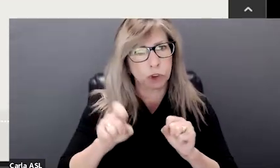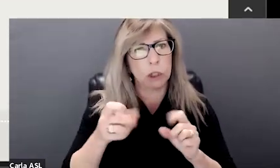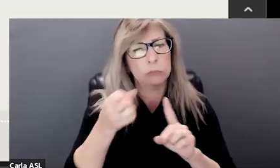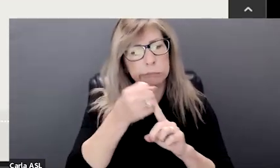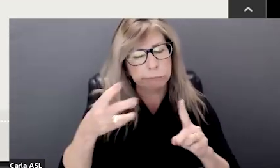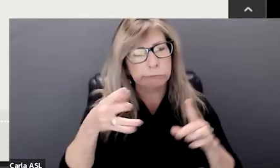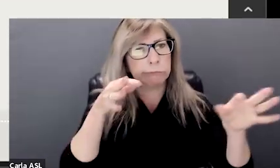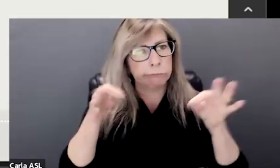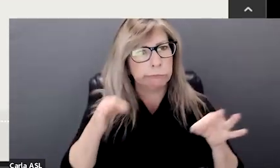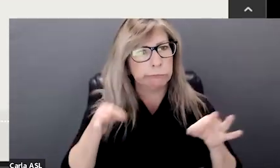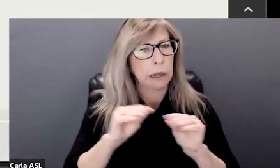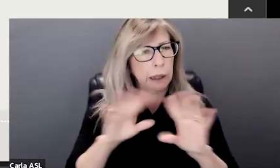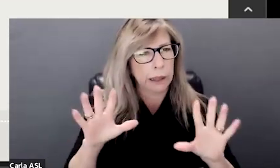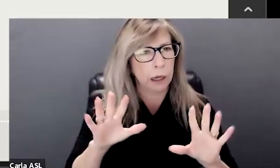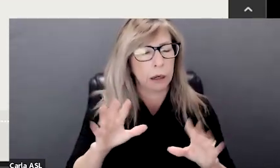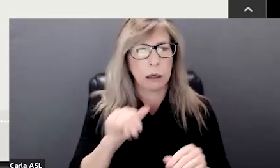it.